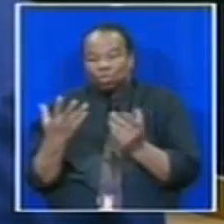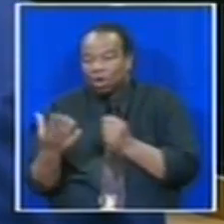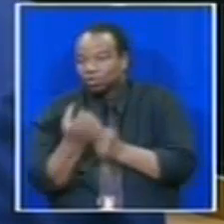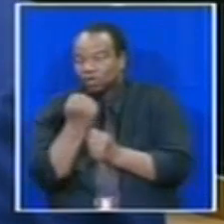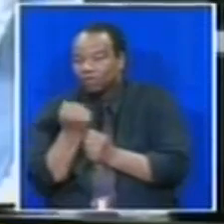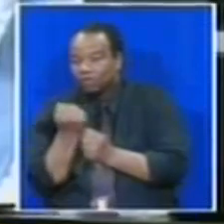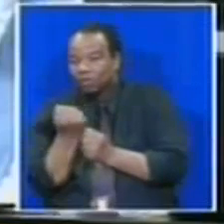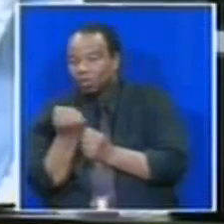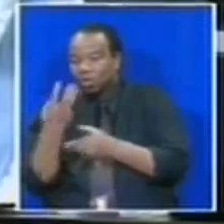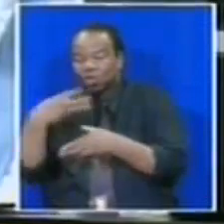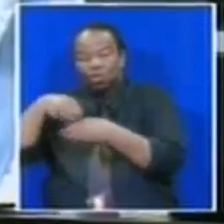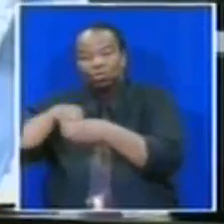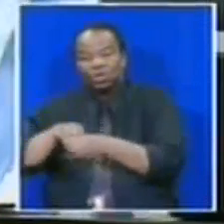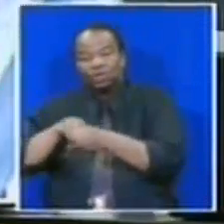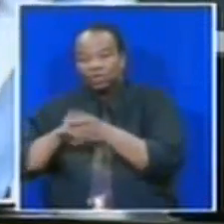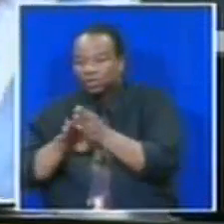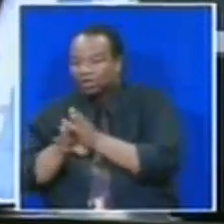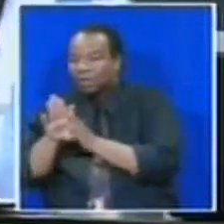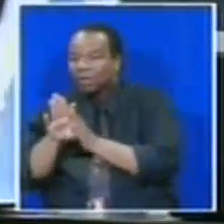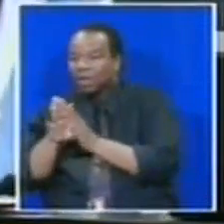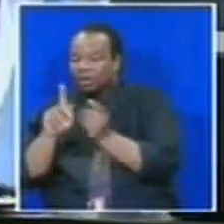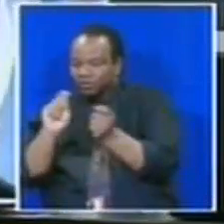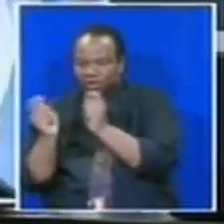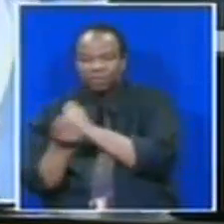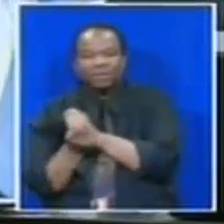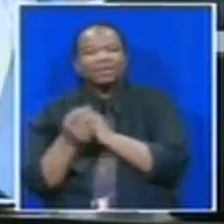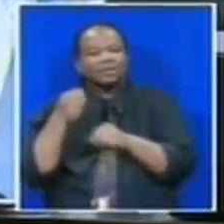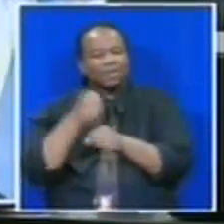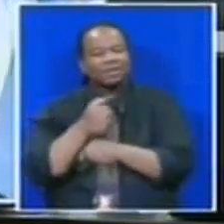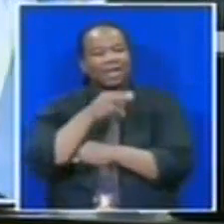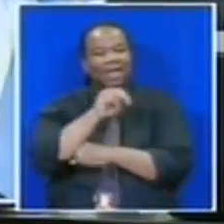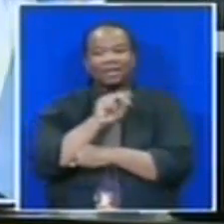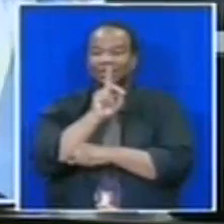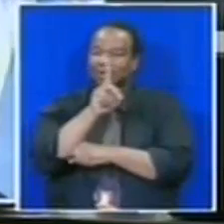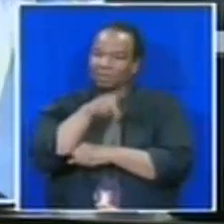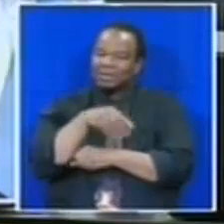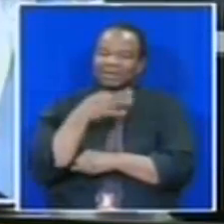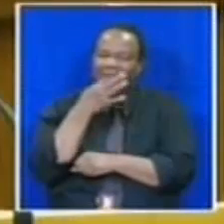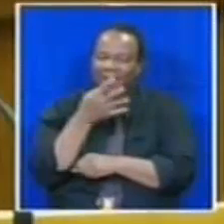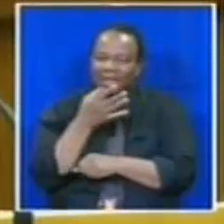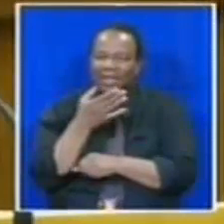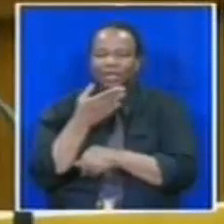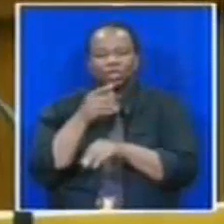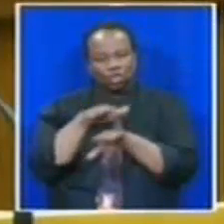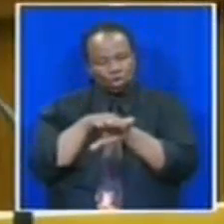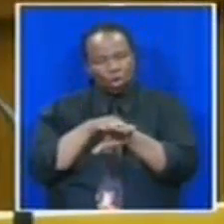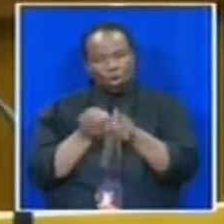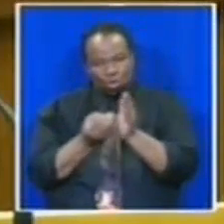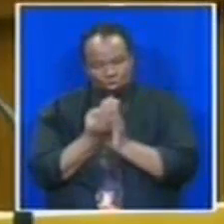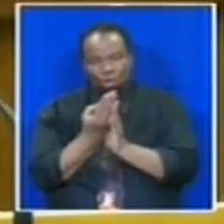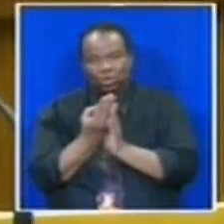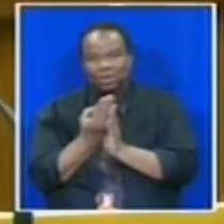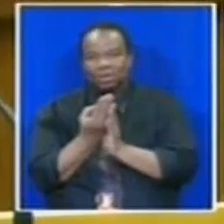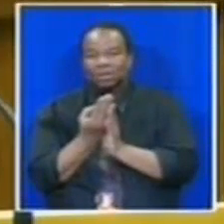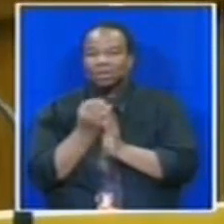and transformation. The MTBPS emphasizes that low growth is not inevitable. In other words, we could do better